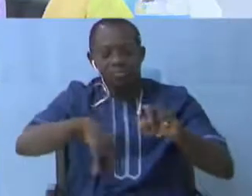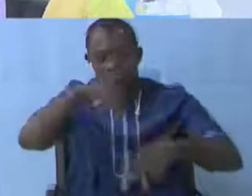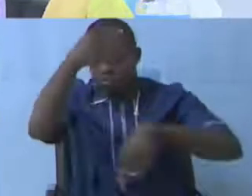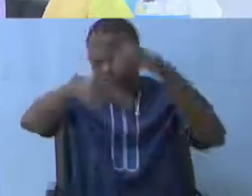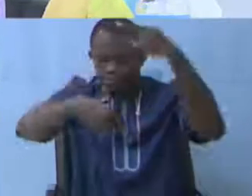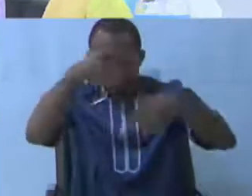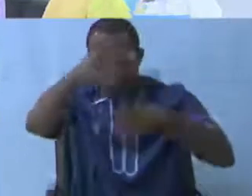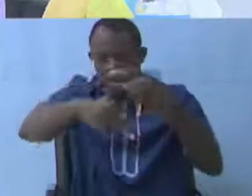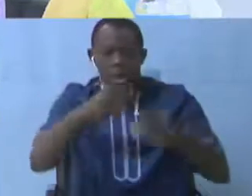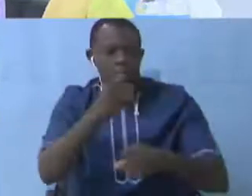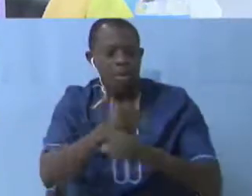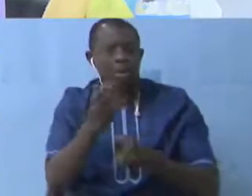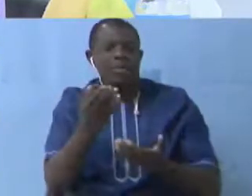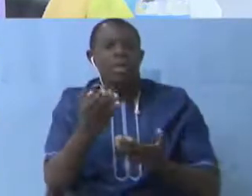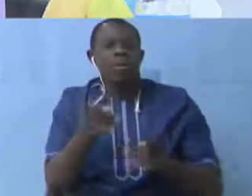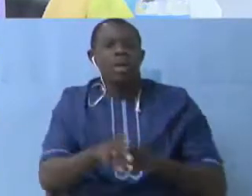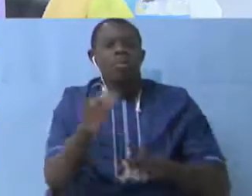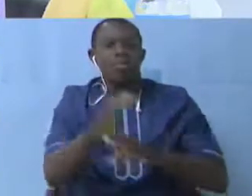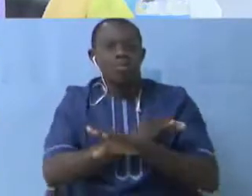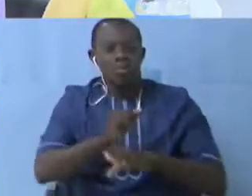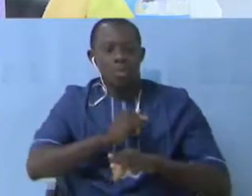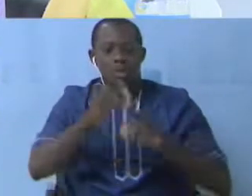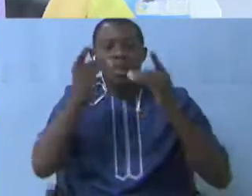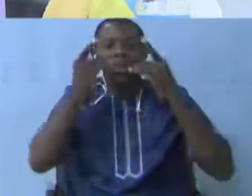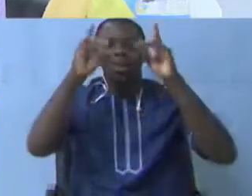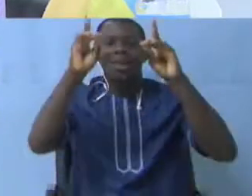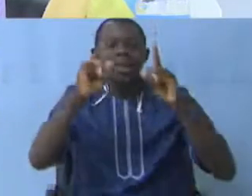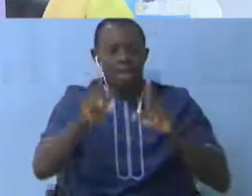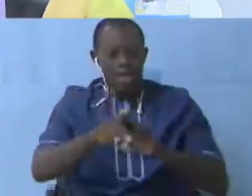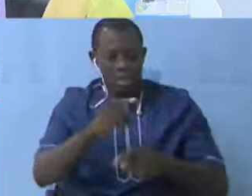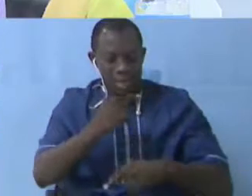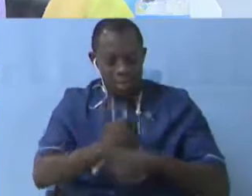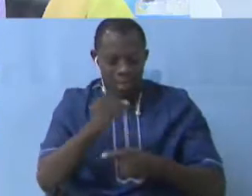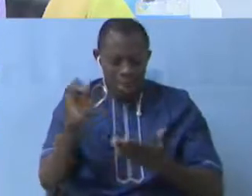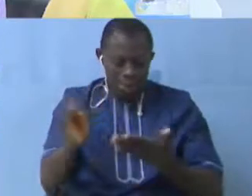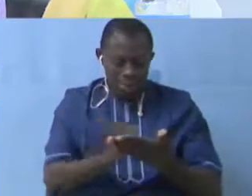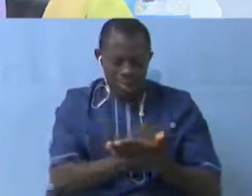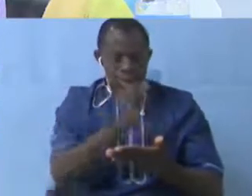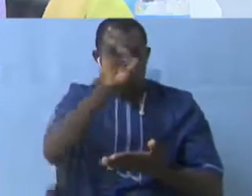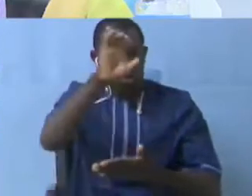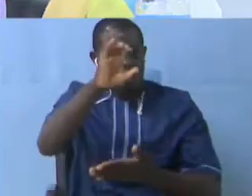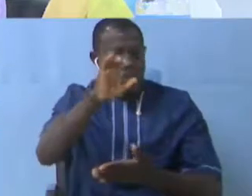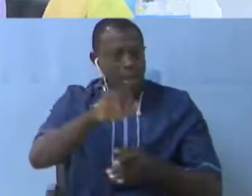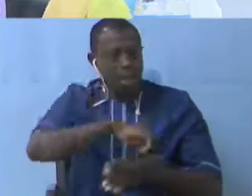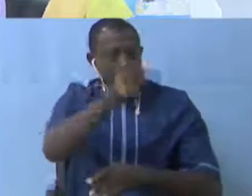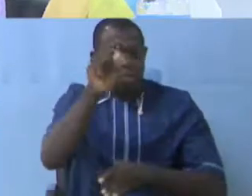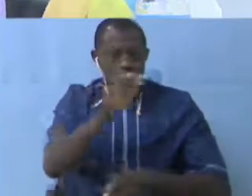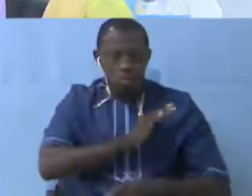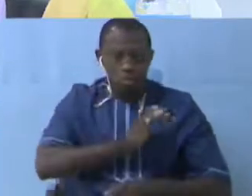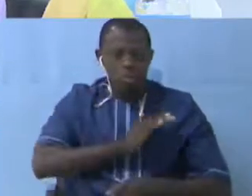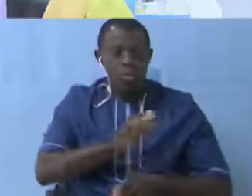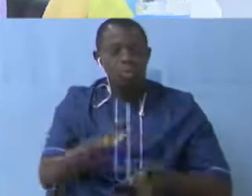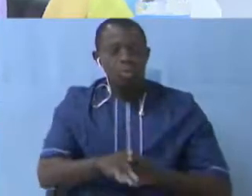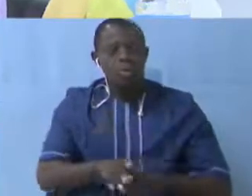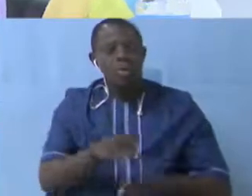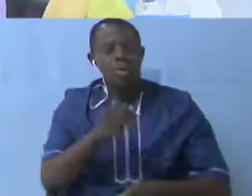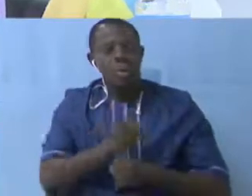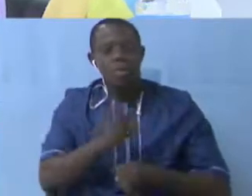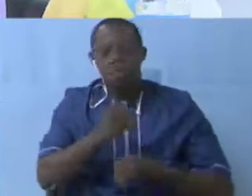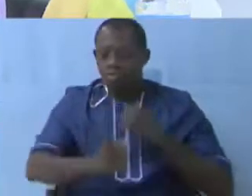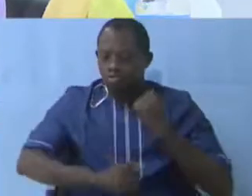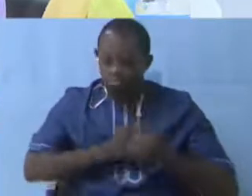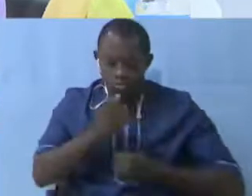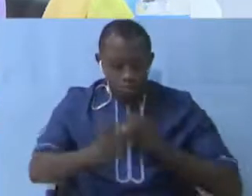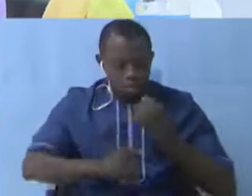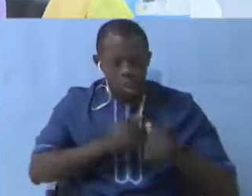And the fact that he declared Islamic State, the fact that the oppression was so,